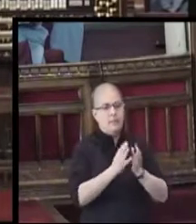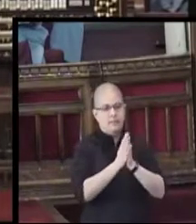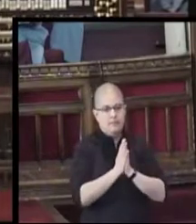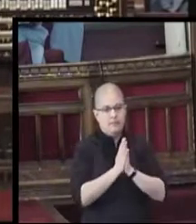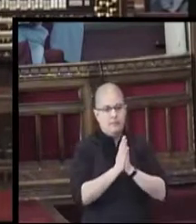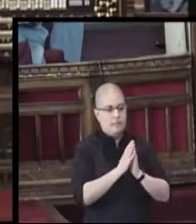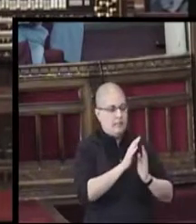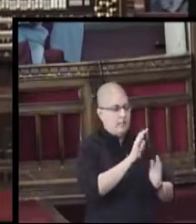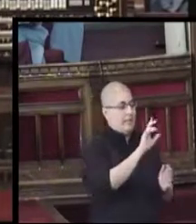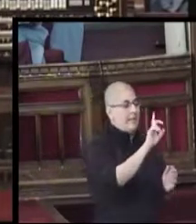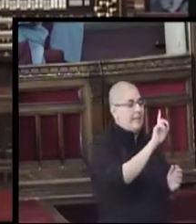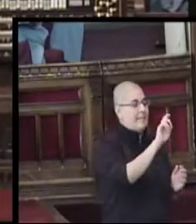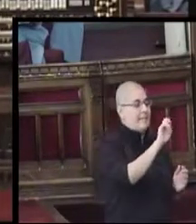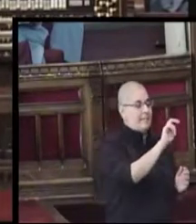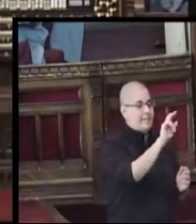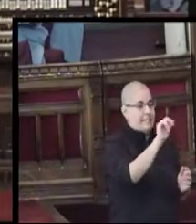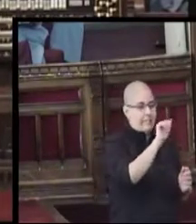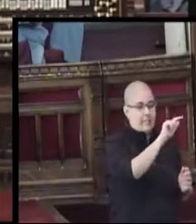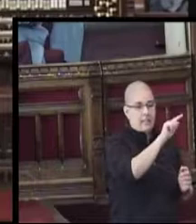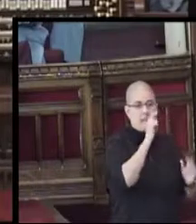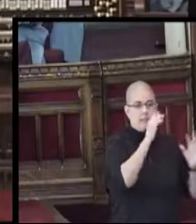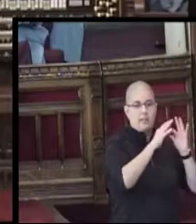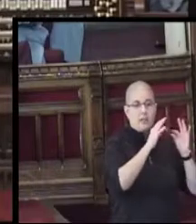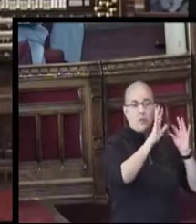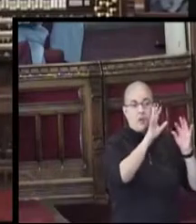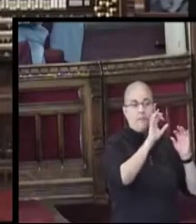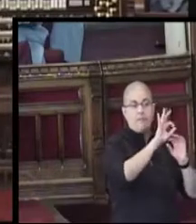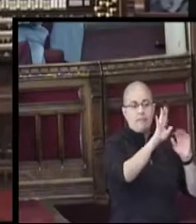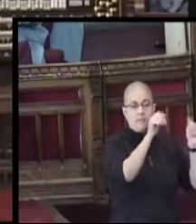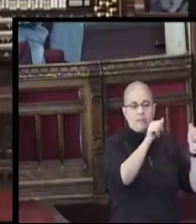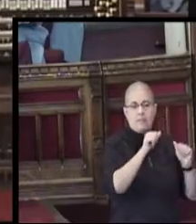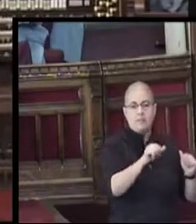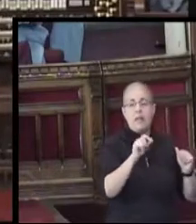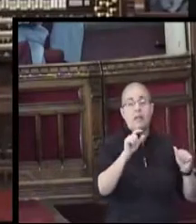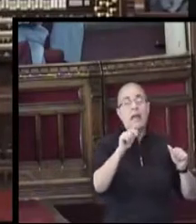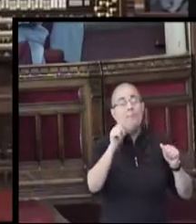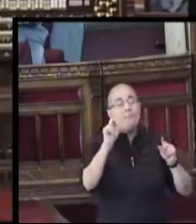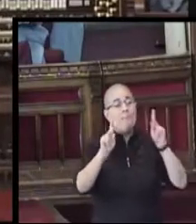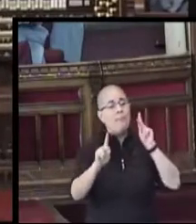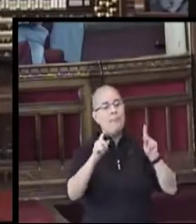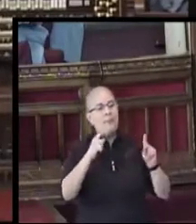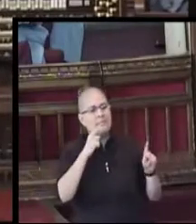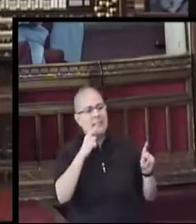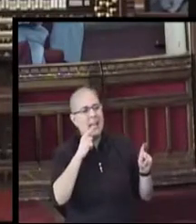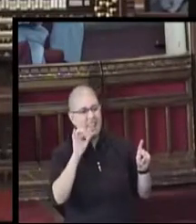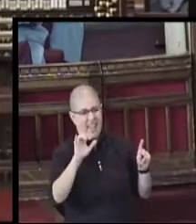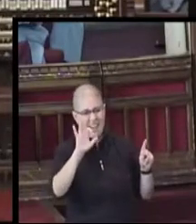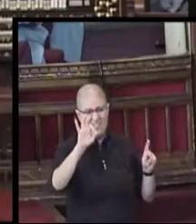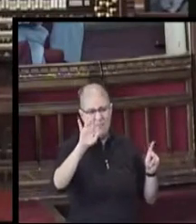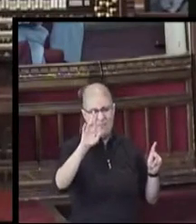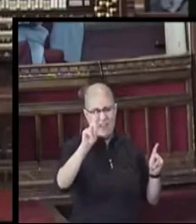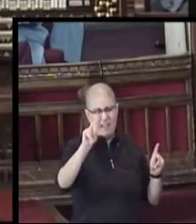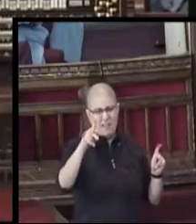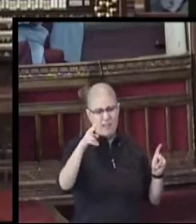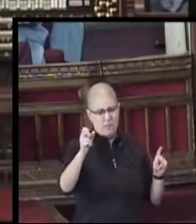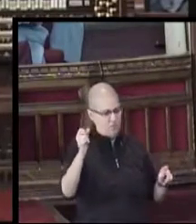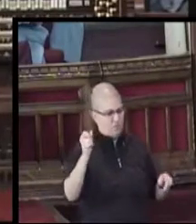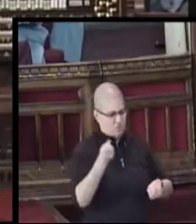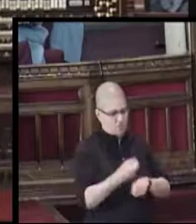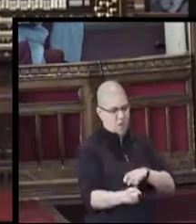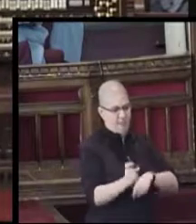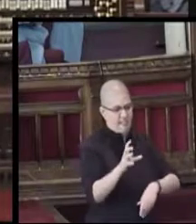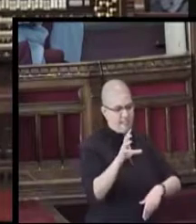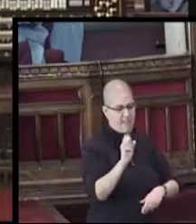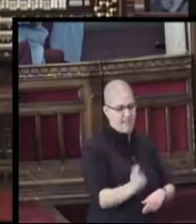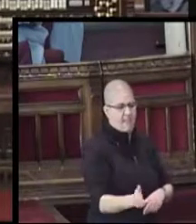Dina posted this on her Facebook: "I disagree with all the folks who want him to rot in hell. I want